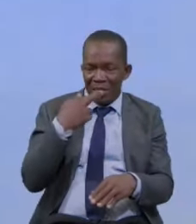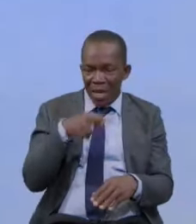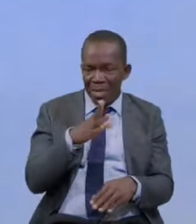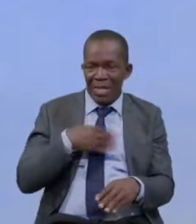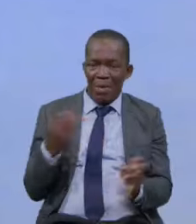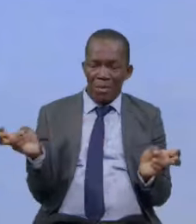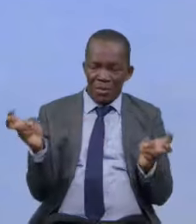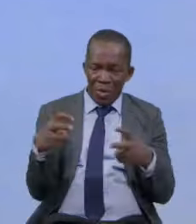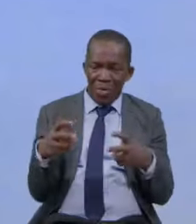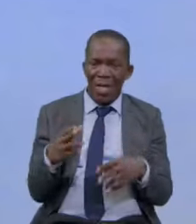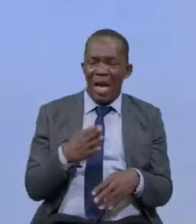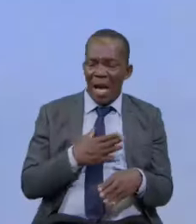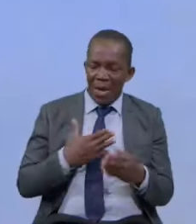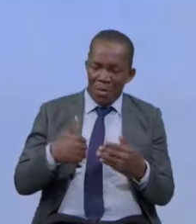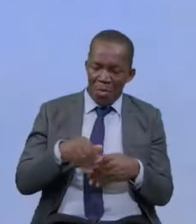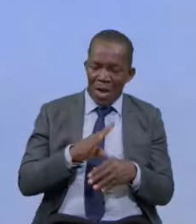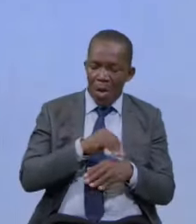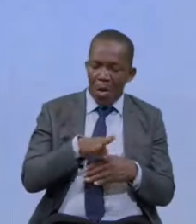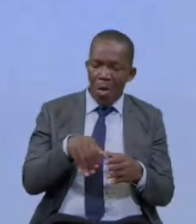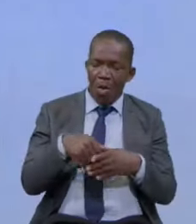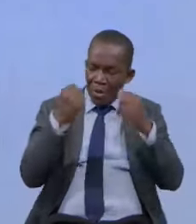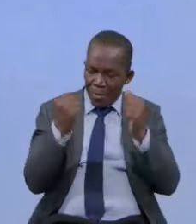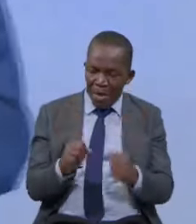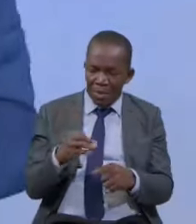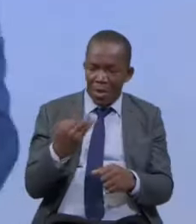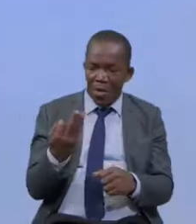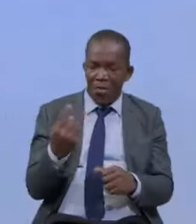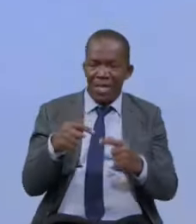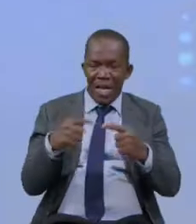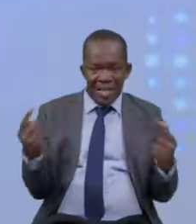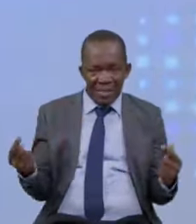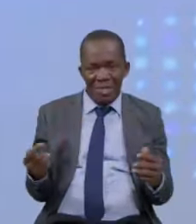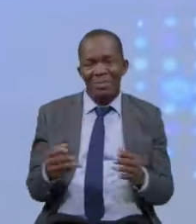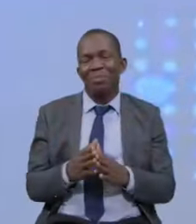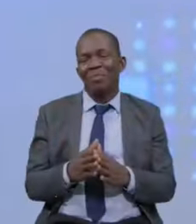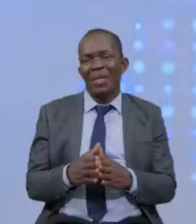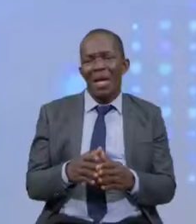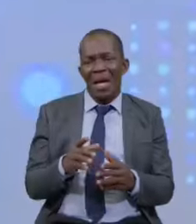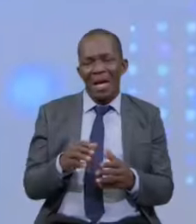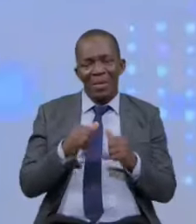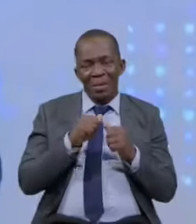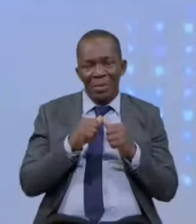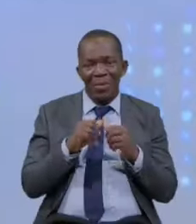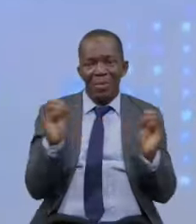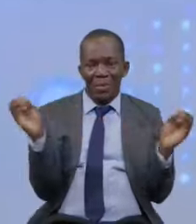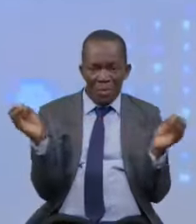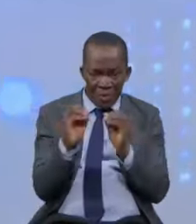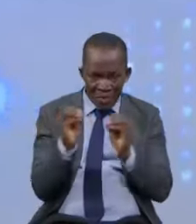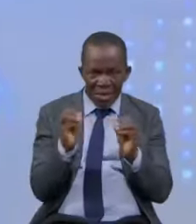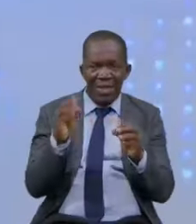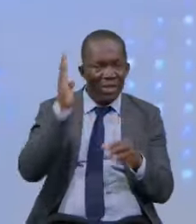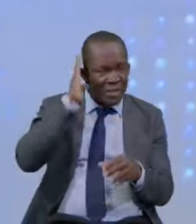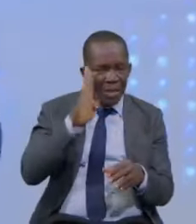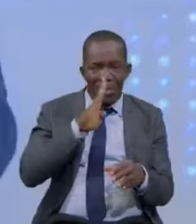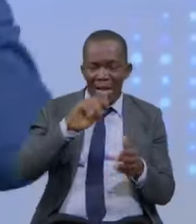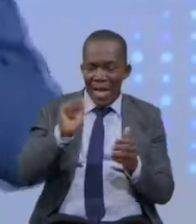all the power of the enemy, and nothing shall by any means hurt you. When you read and read